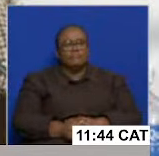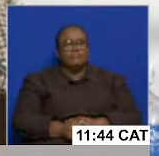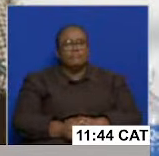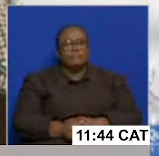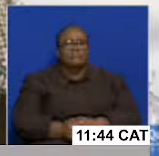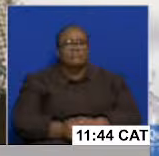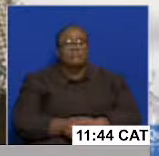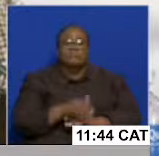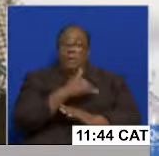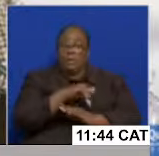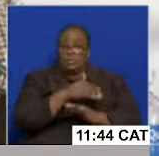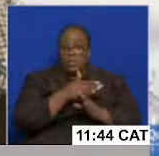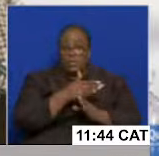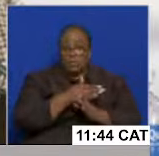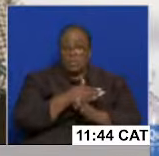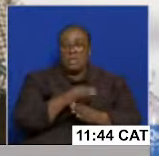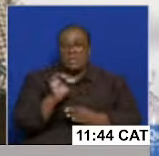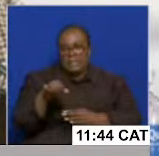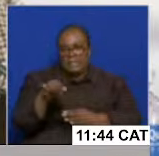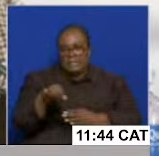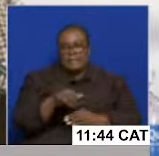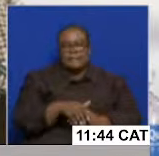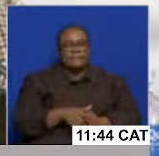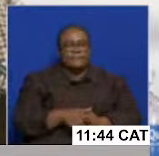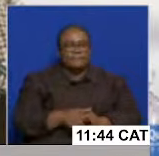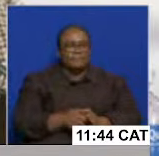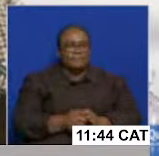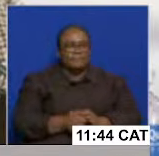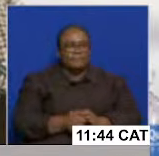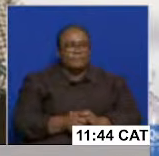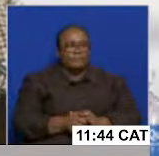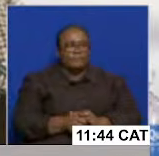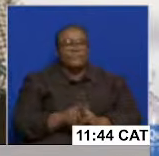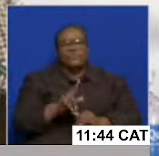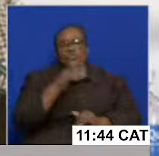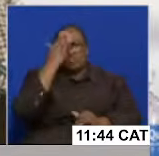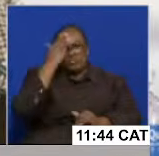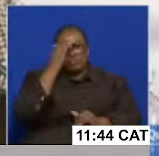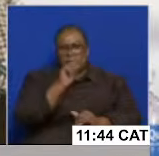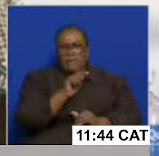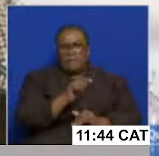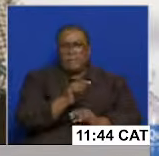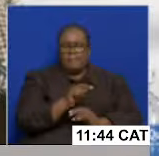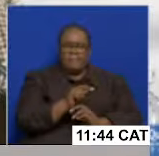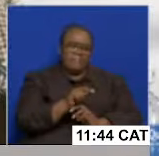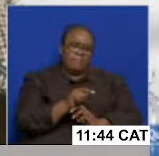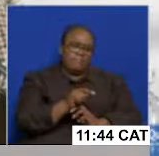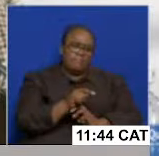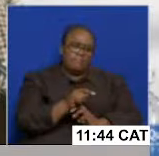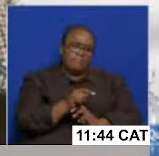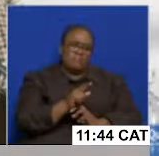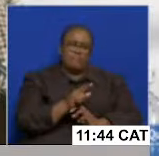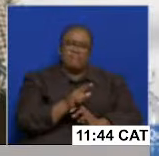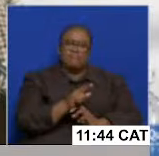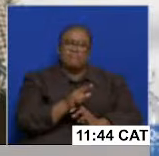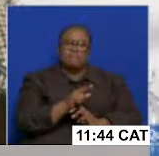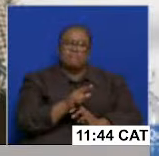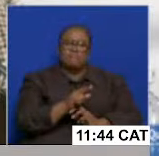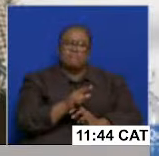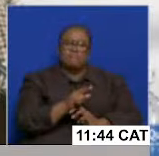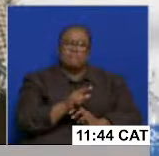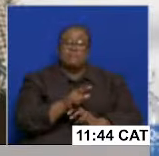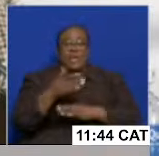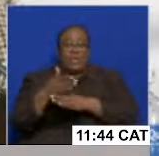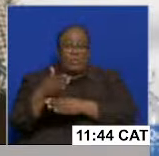for purposes... Apart from work. So you knew him in a work context. Am I understanding you or